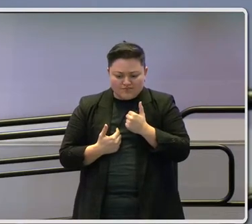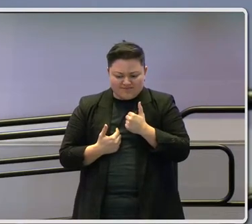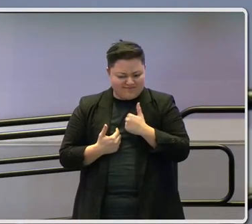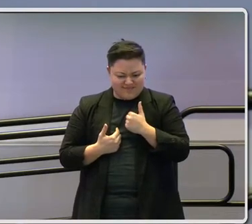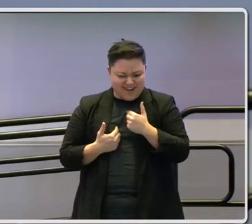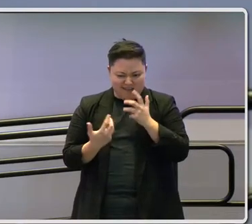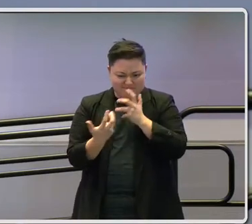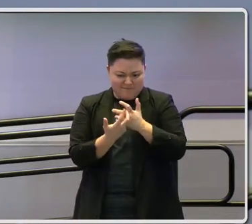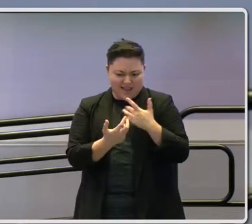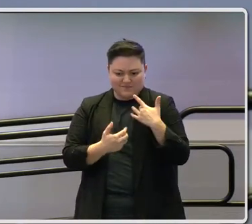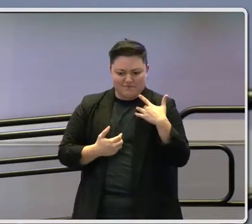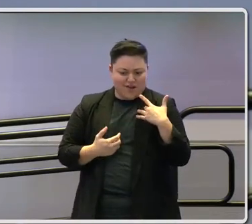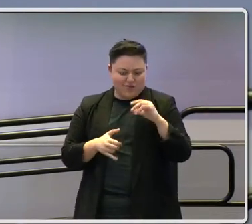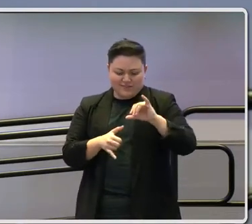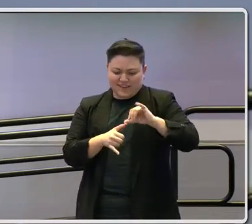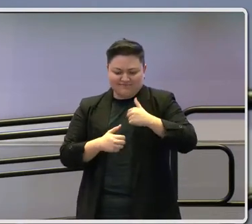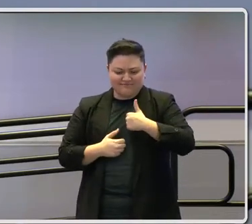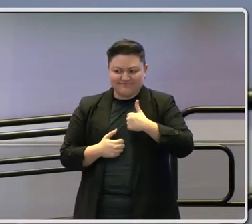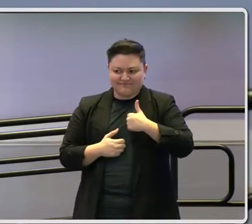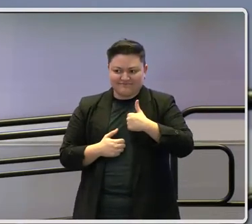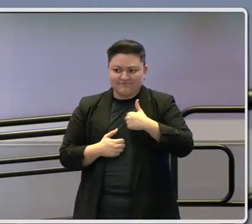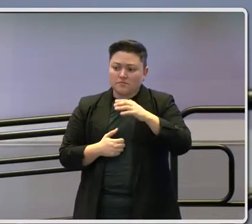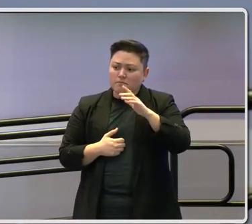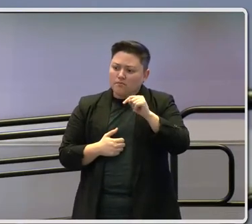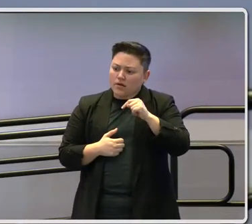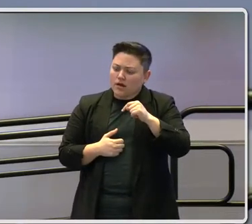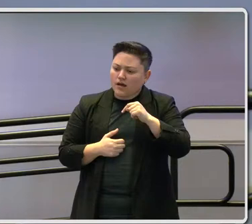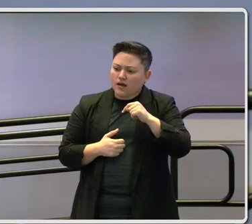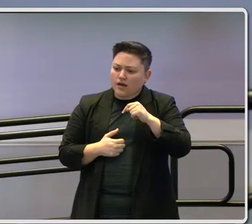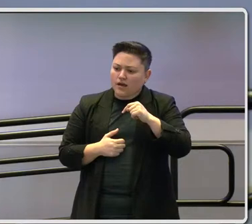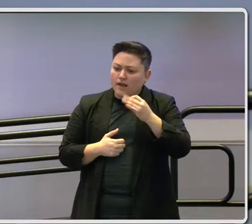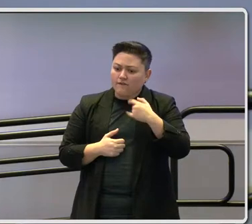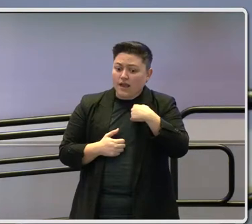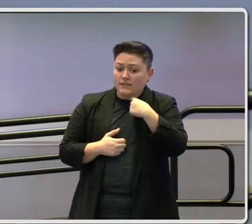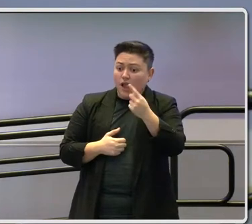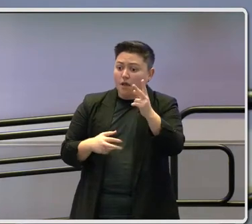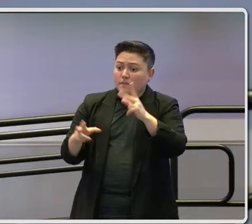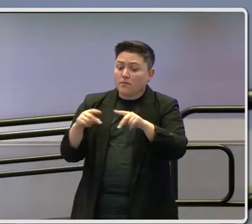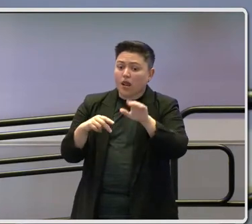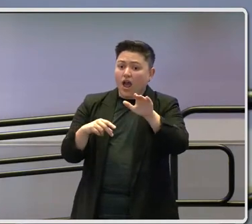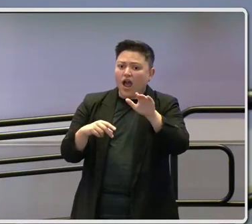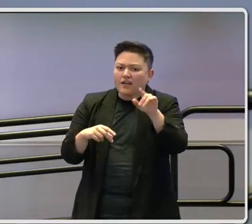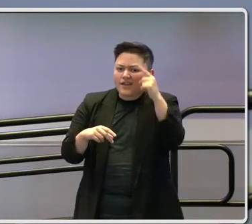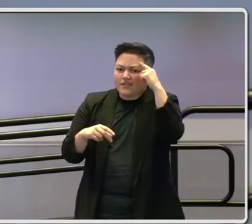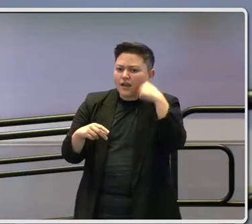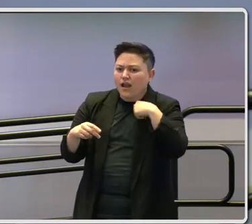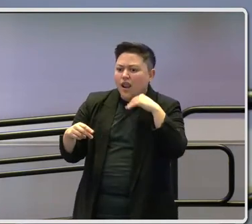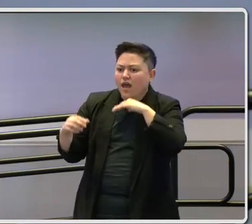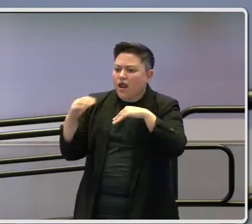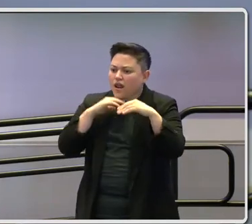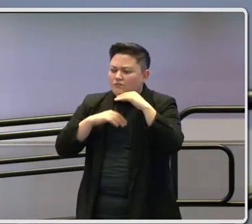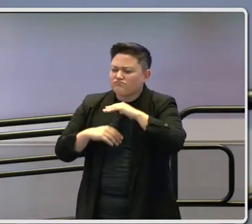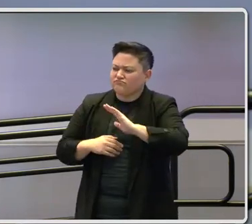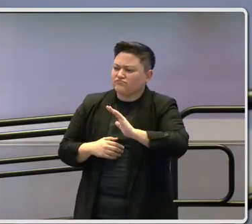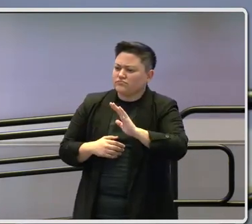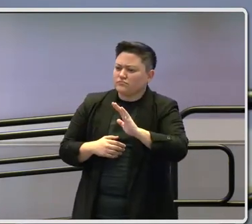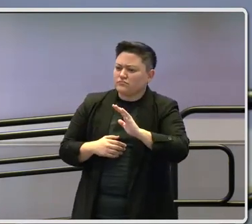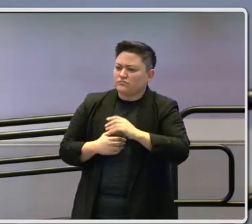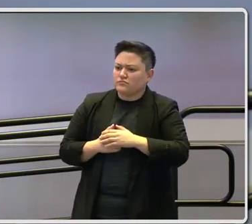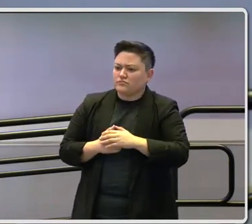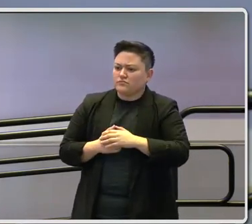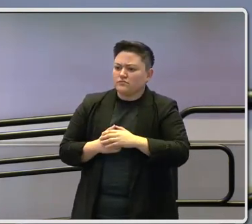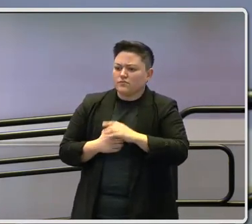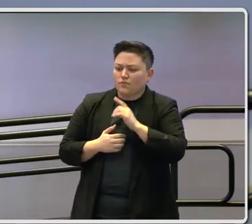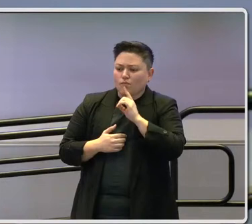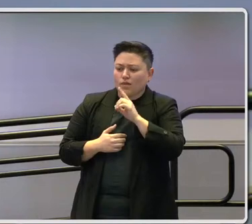fashion model size. But when I start to tell them they think I am telling lies, I say it's in the reach of